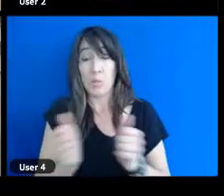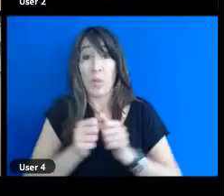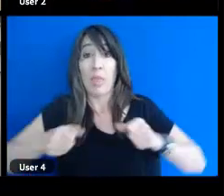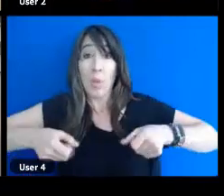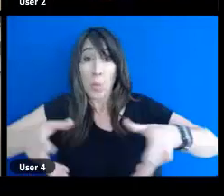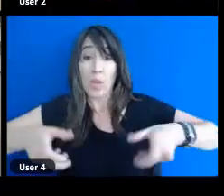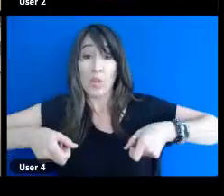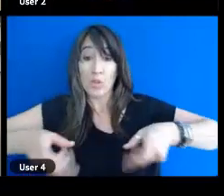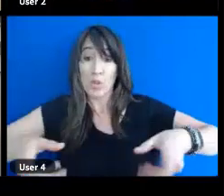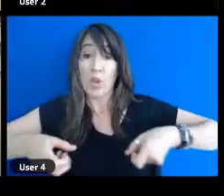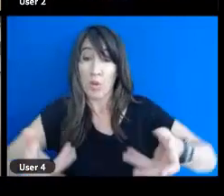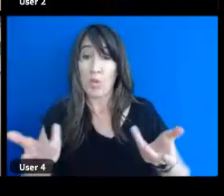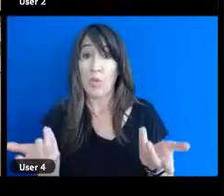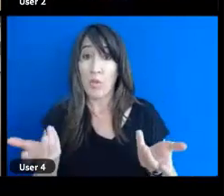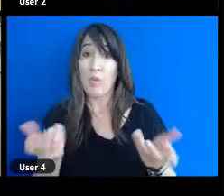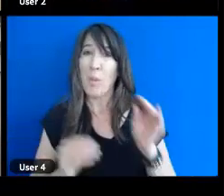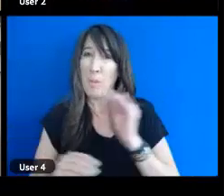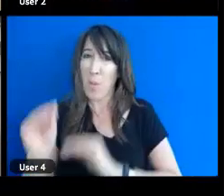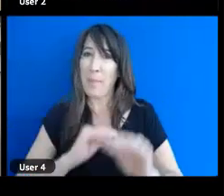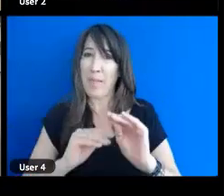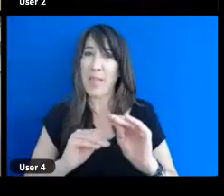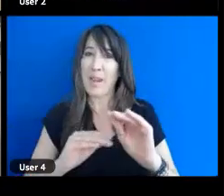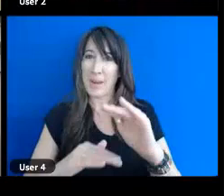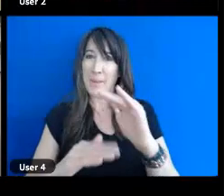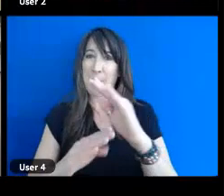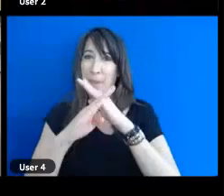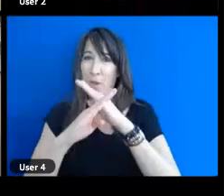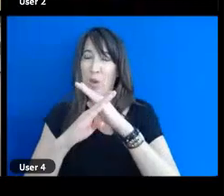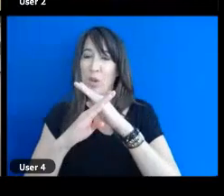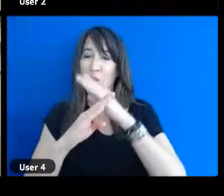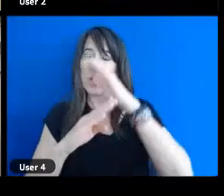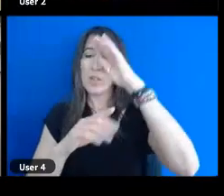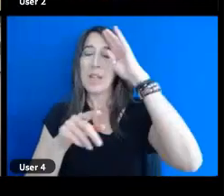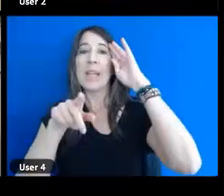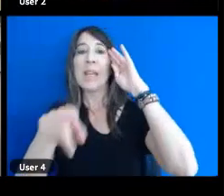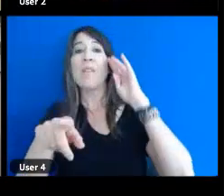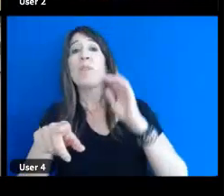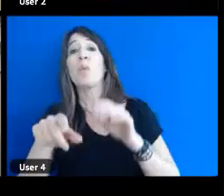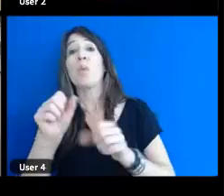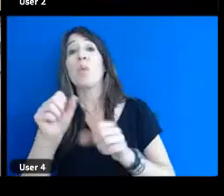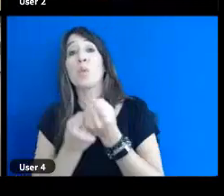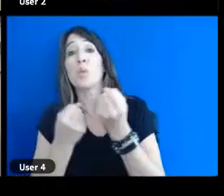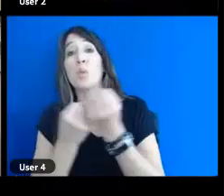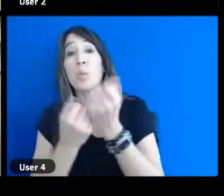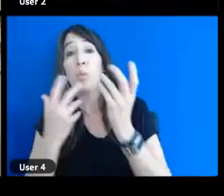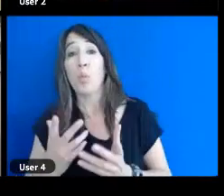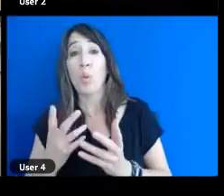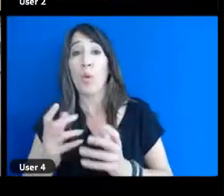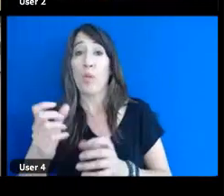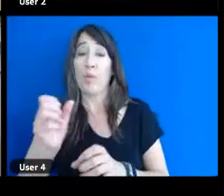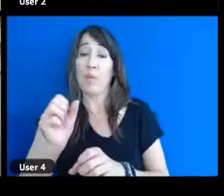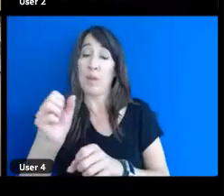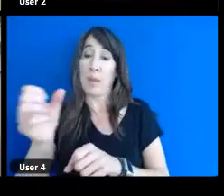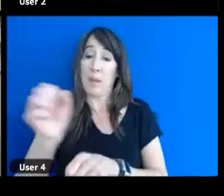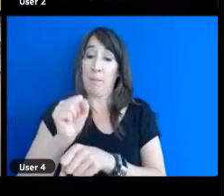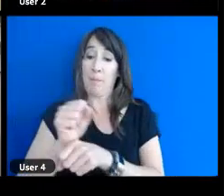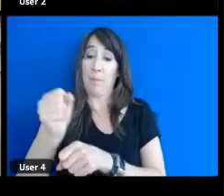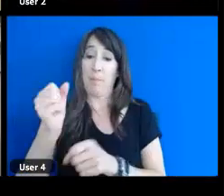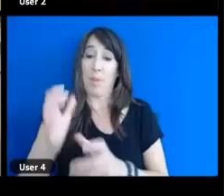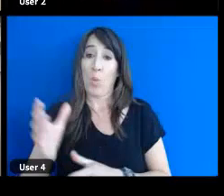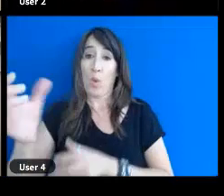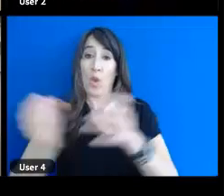could result in the workspace being more conducive for somebody who uses a wheelchair for mobility, for example. But if you're a